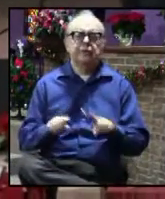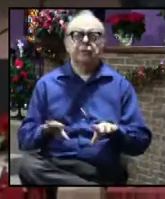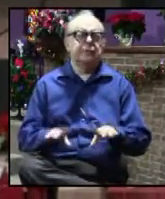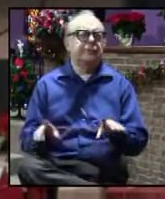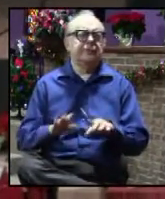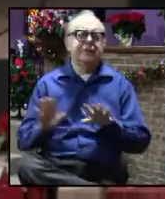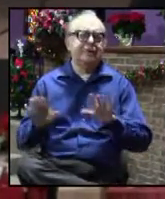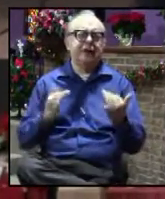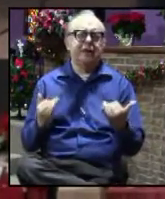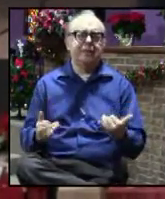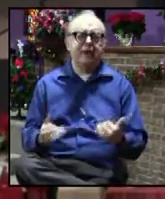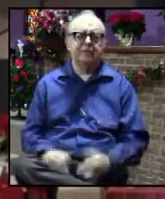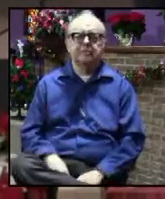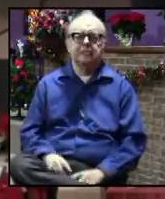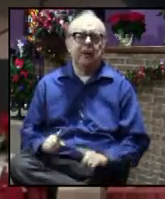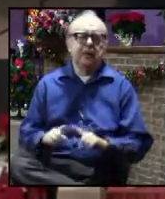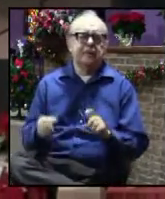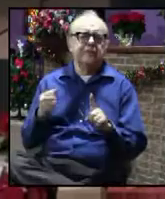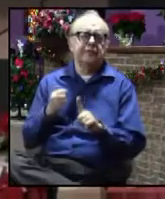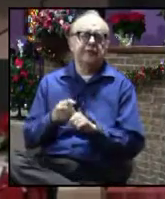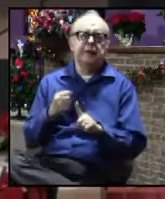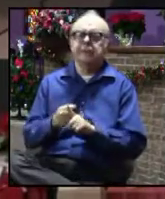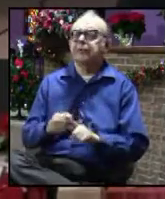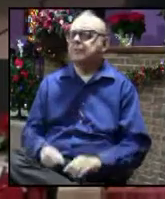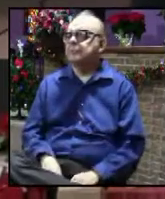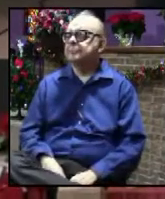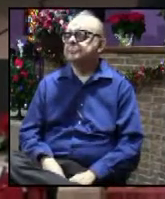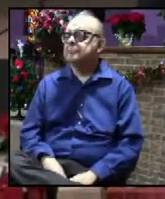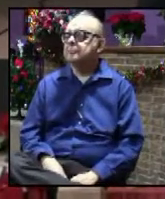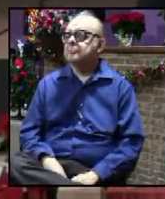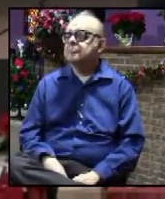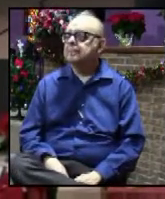and starts going all over the place,